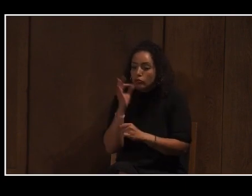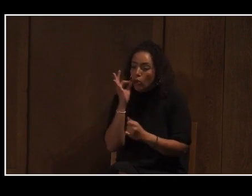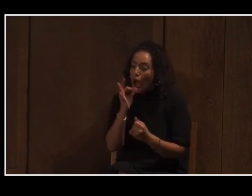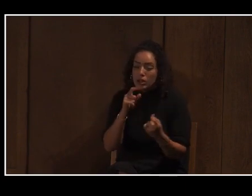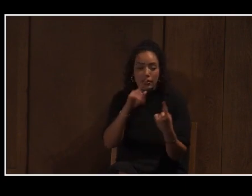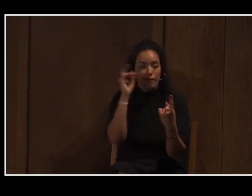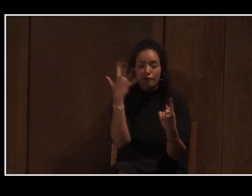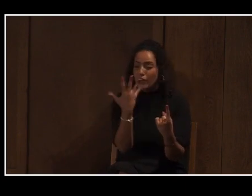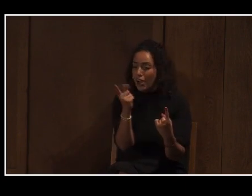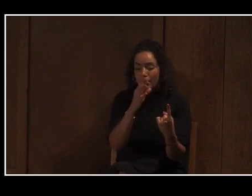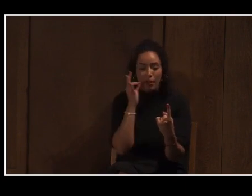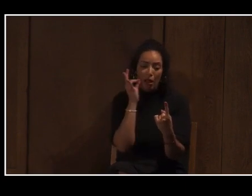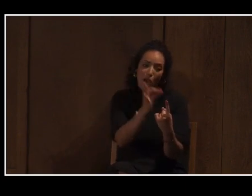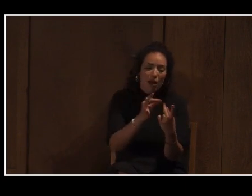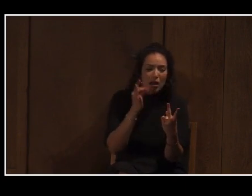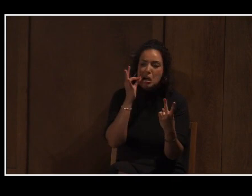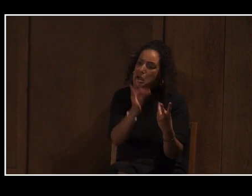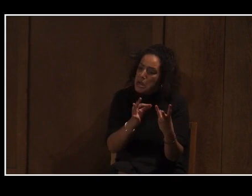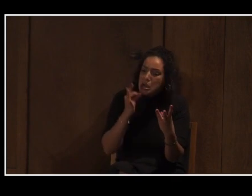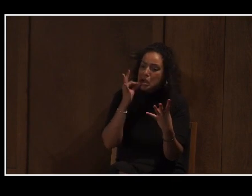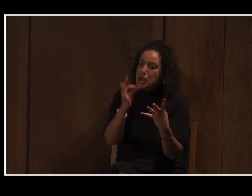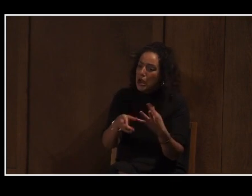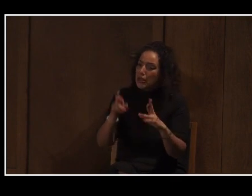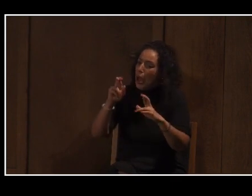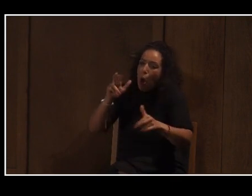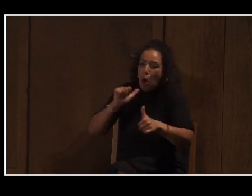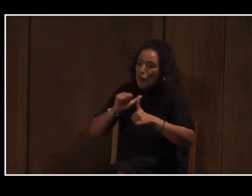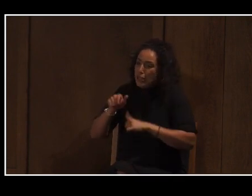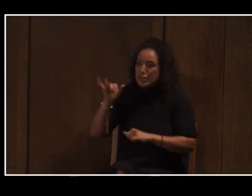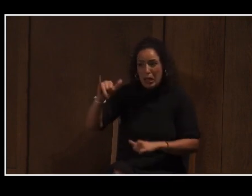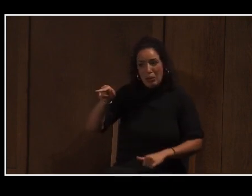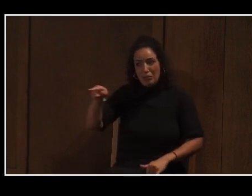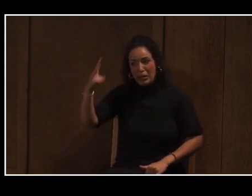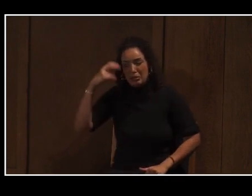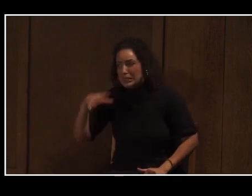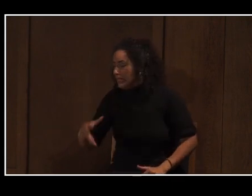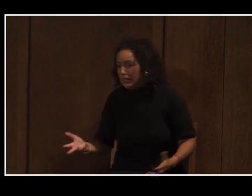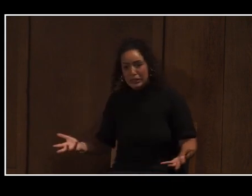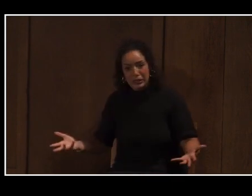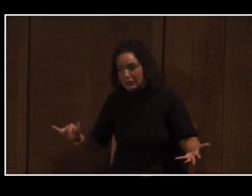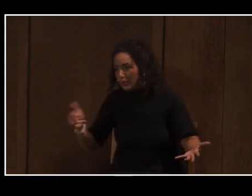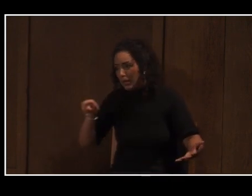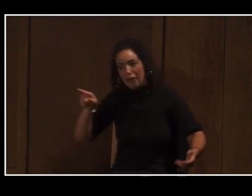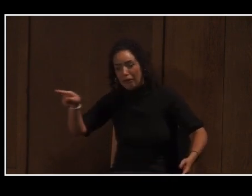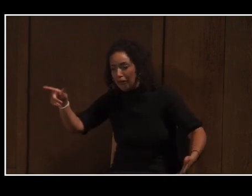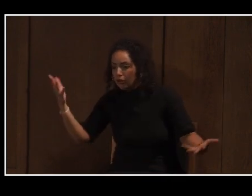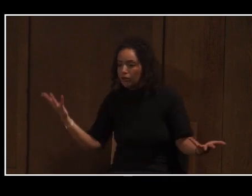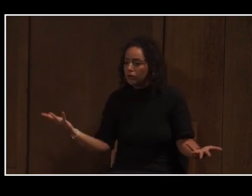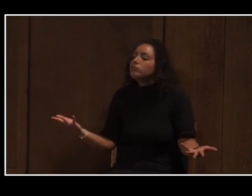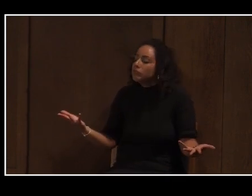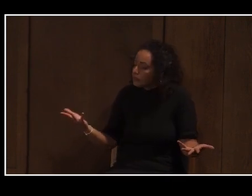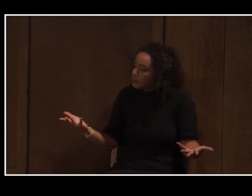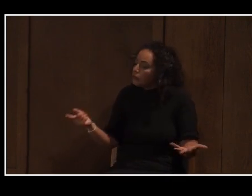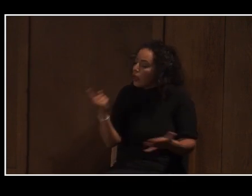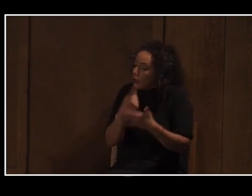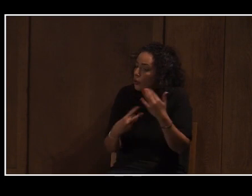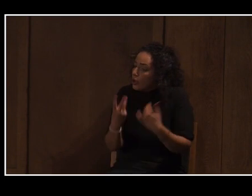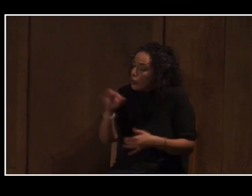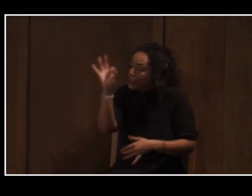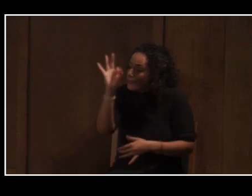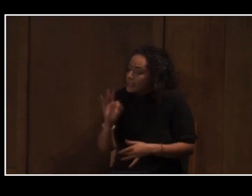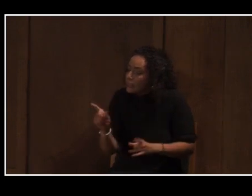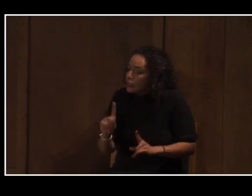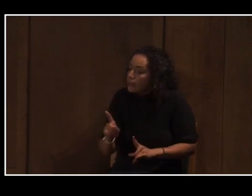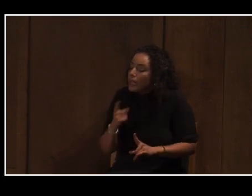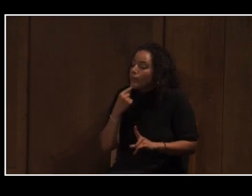averaging out, and then just giving it your best shot. And it's actually impossible to drive policy, and only 30% of the population